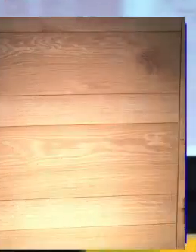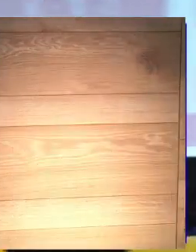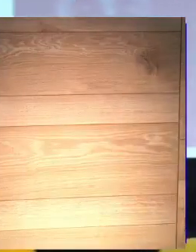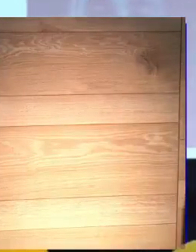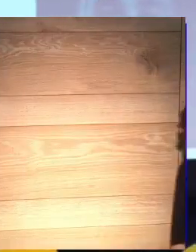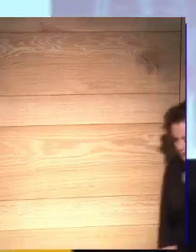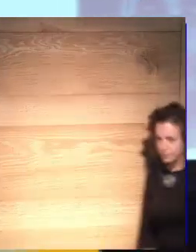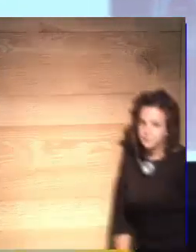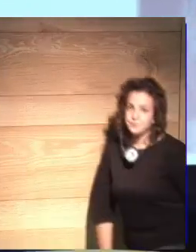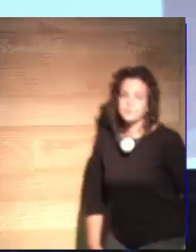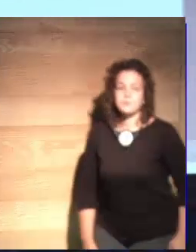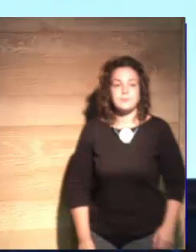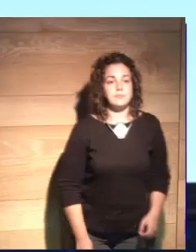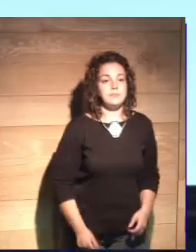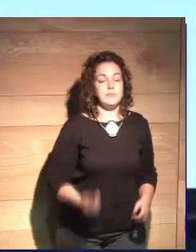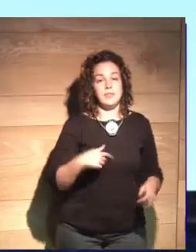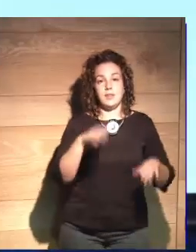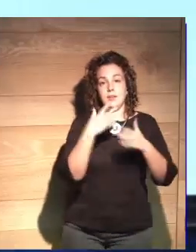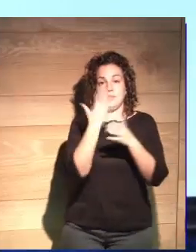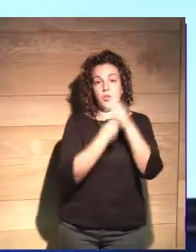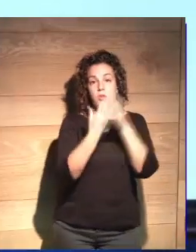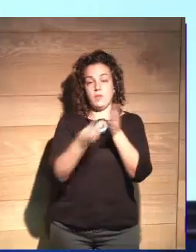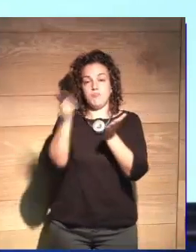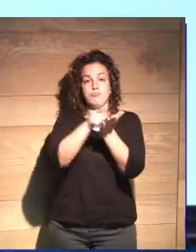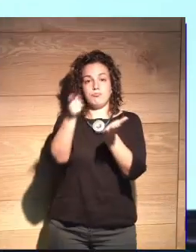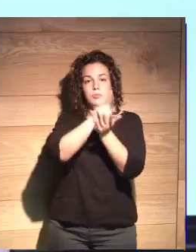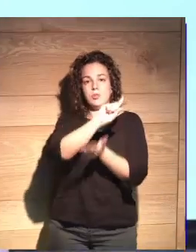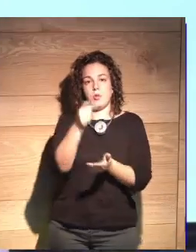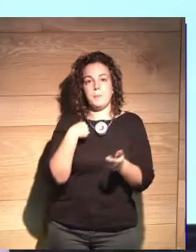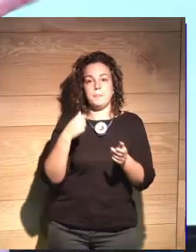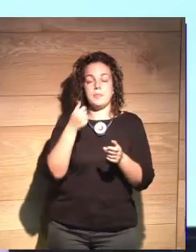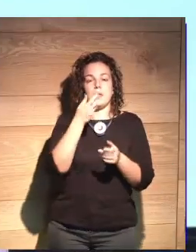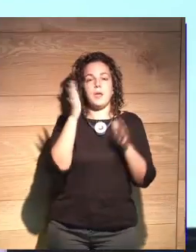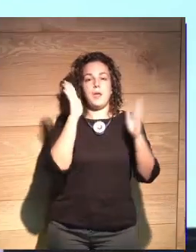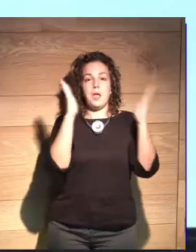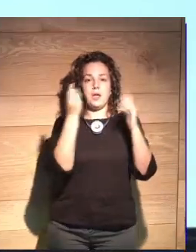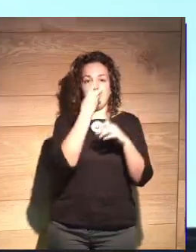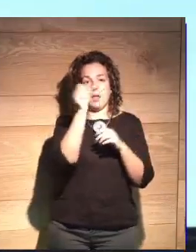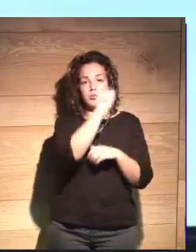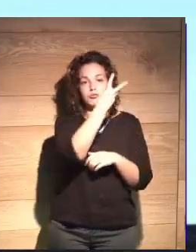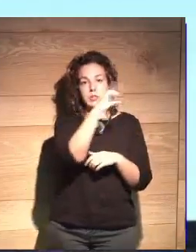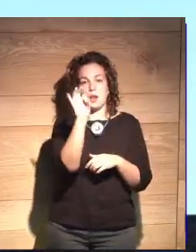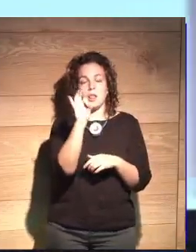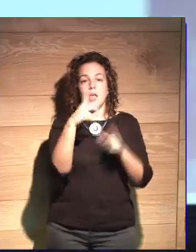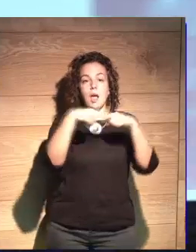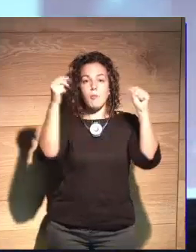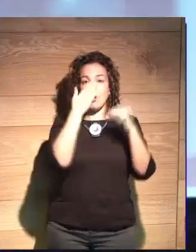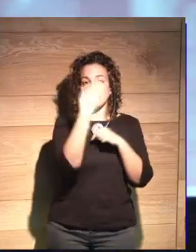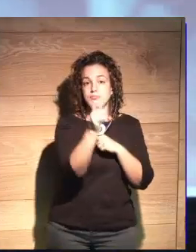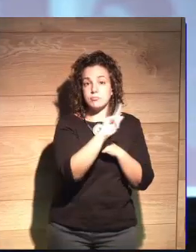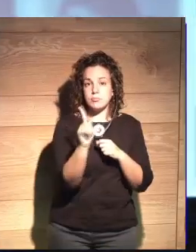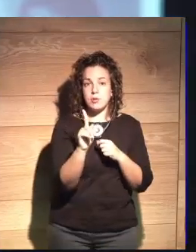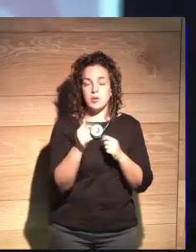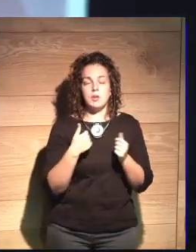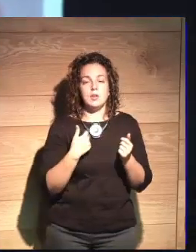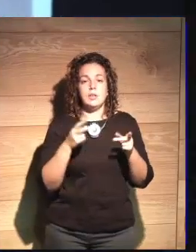mistakes then. In contrast to the 1930s, when Japan was not honest about its strengths compared to